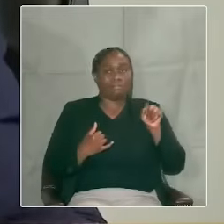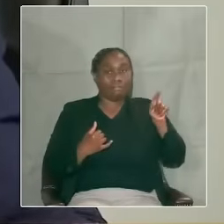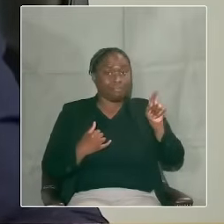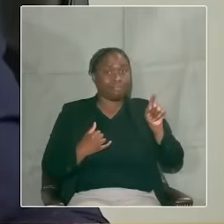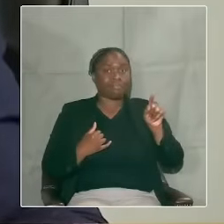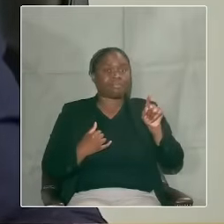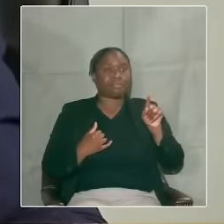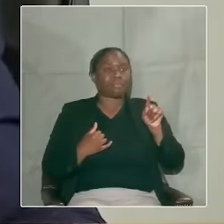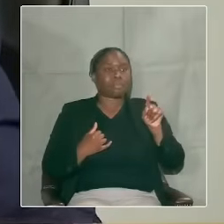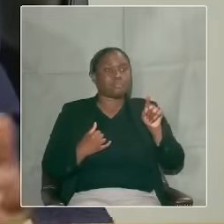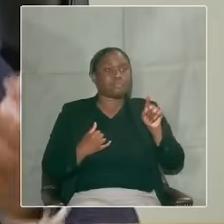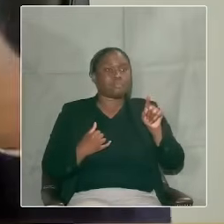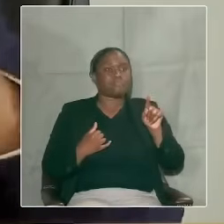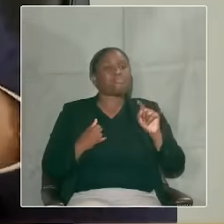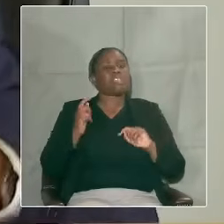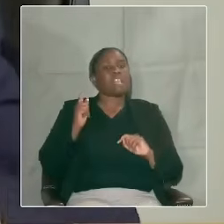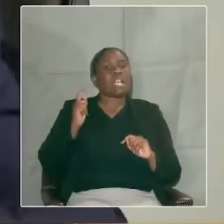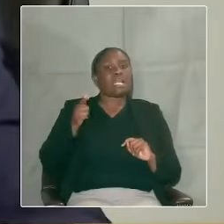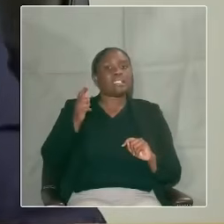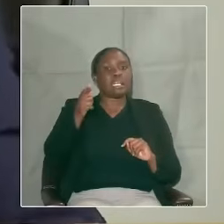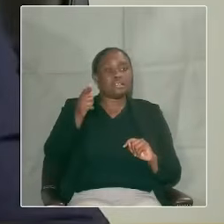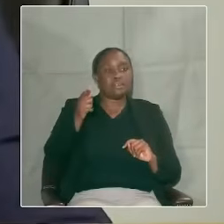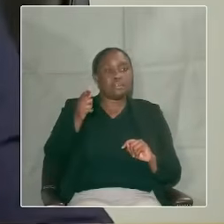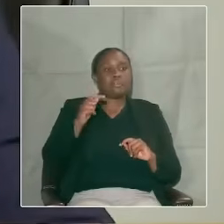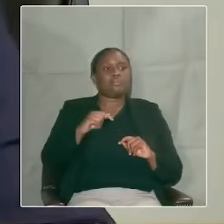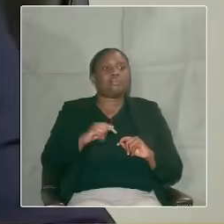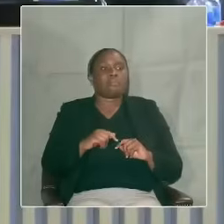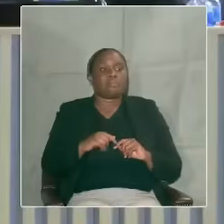there, well, later I did,